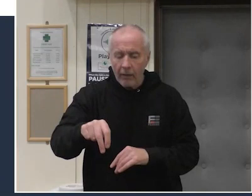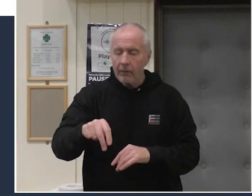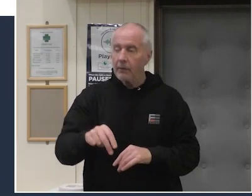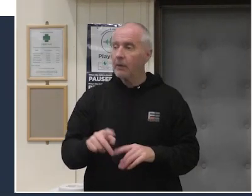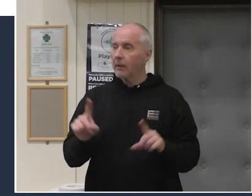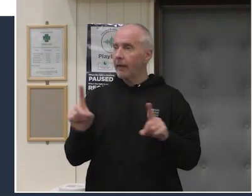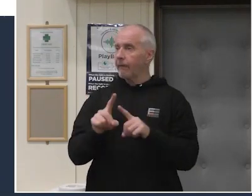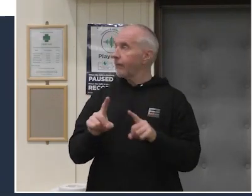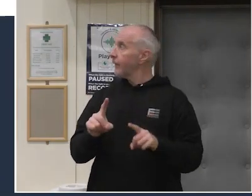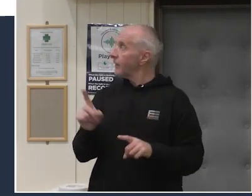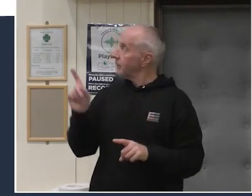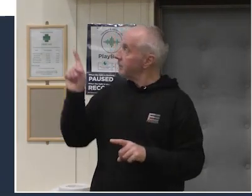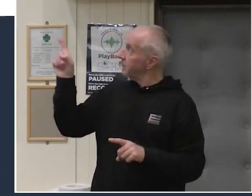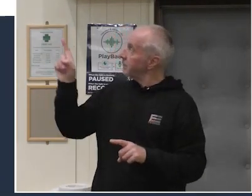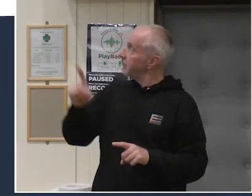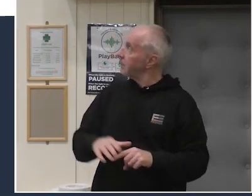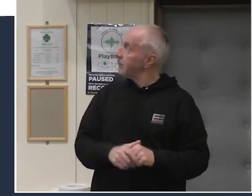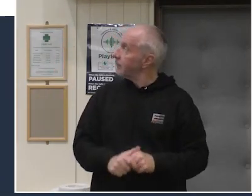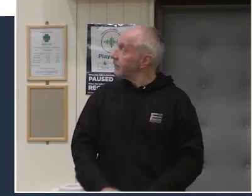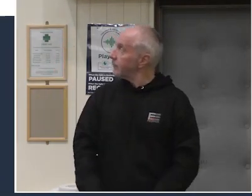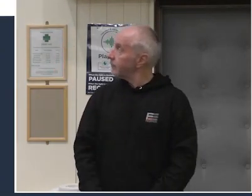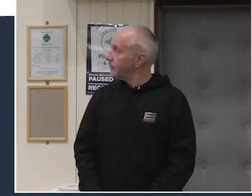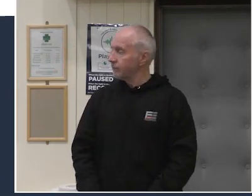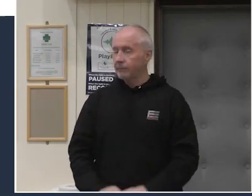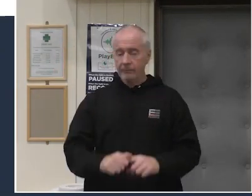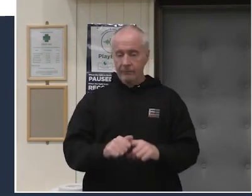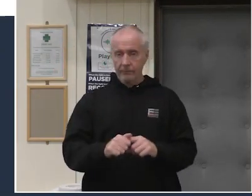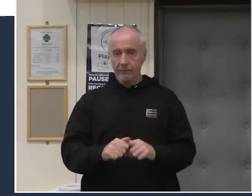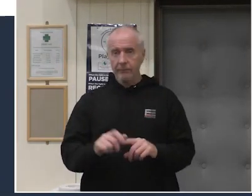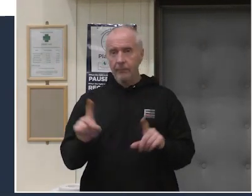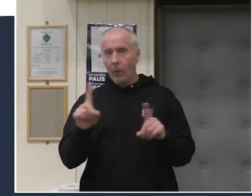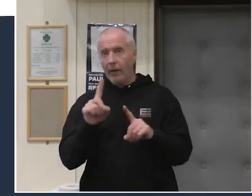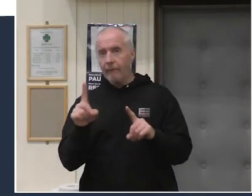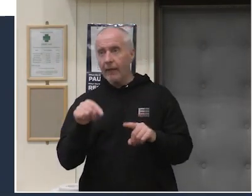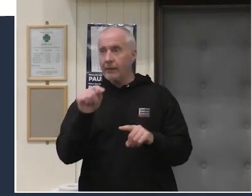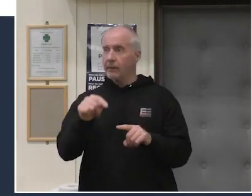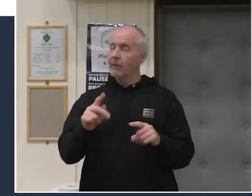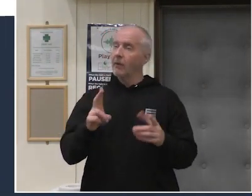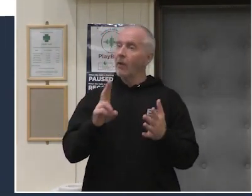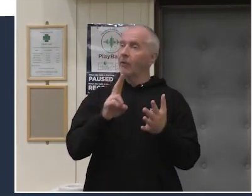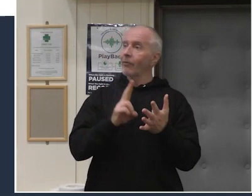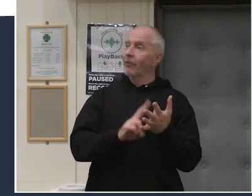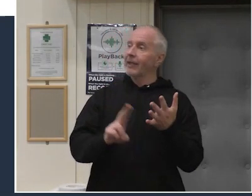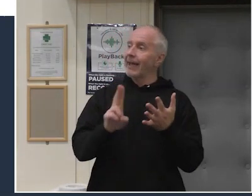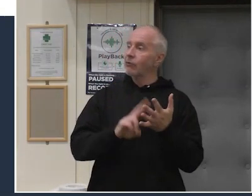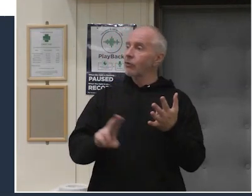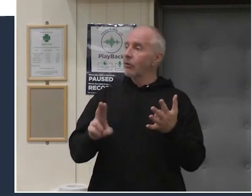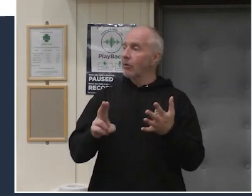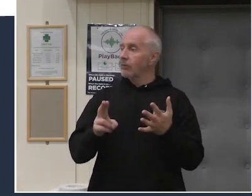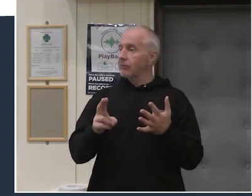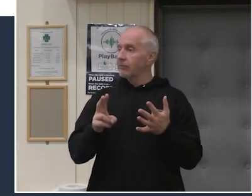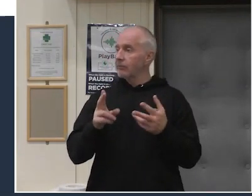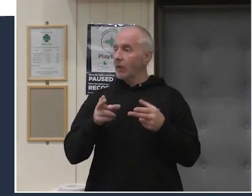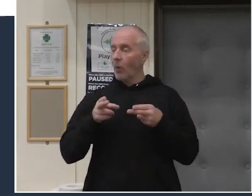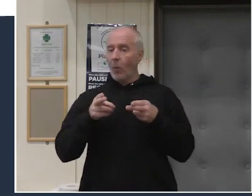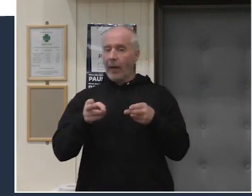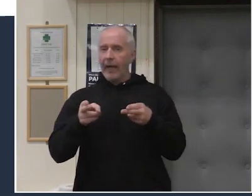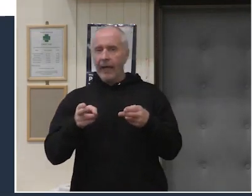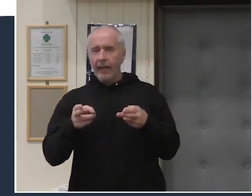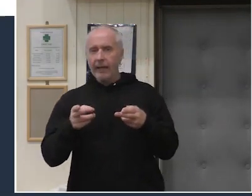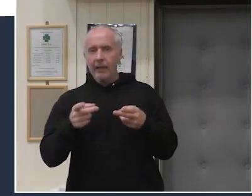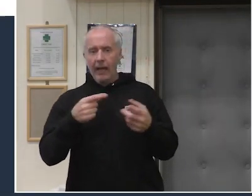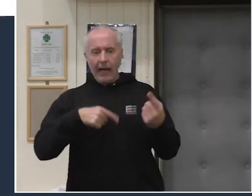looking landscape like this? Well, what if this is the natural way that things should be, and